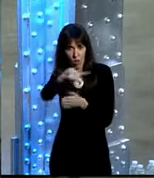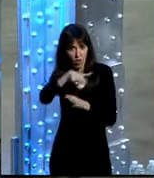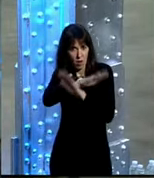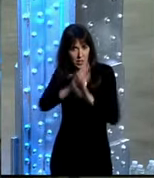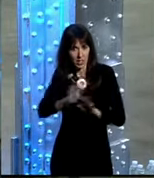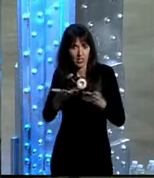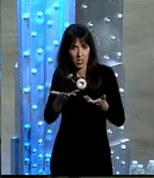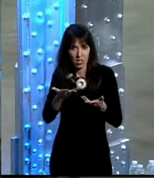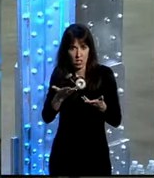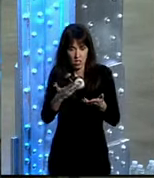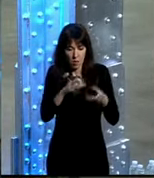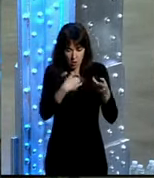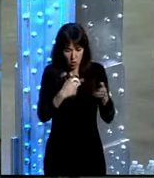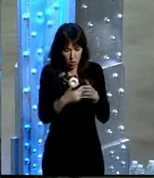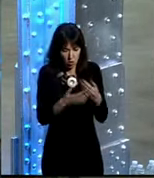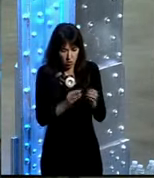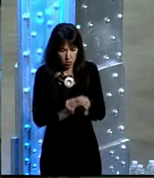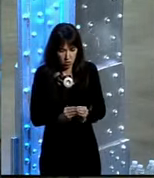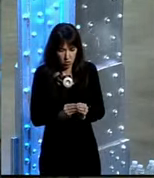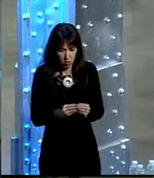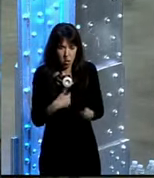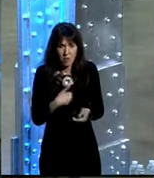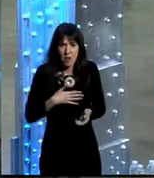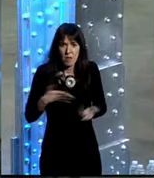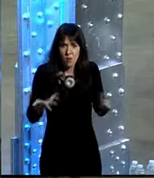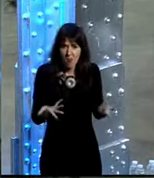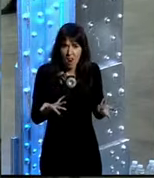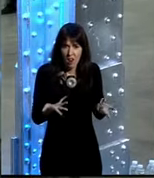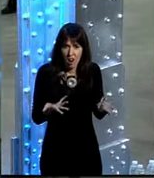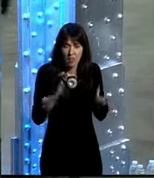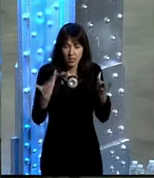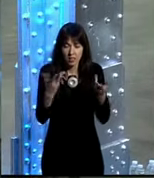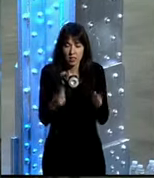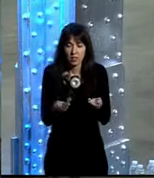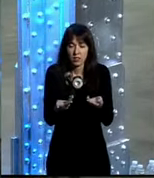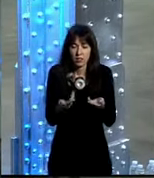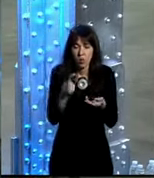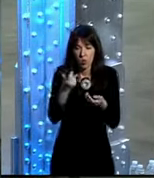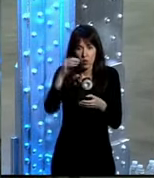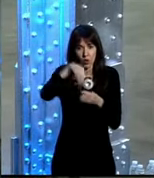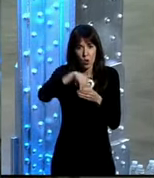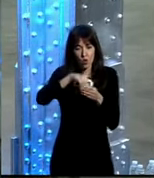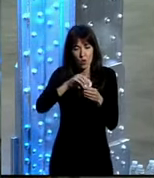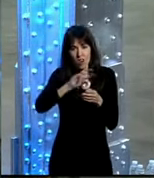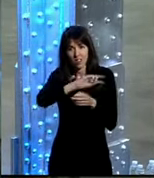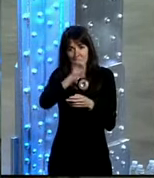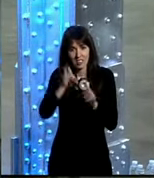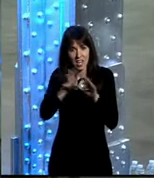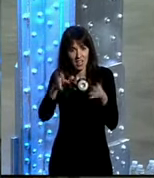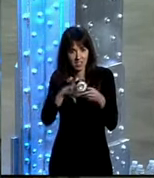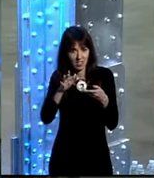making a gun or a bullet that's going to end up in the head of somebody. I mean, that's